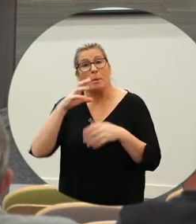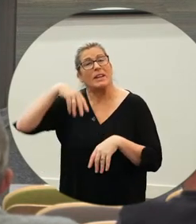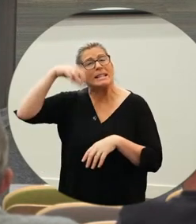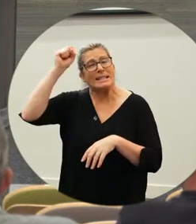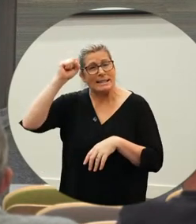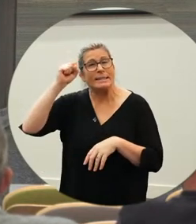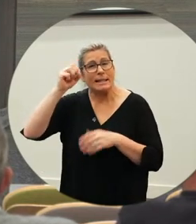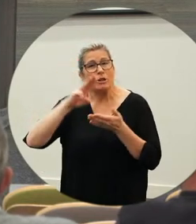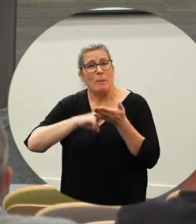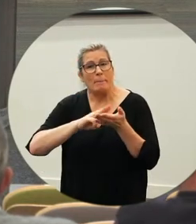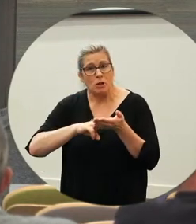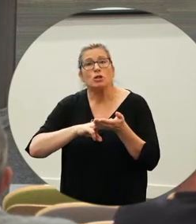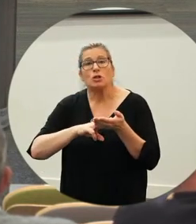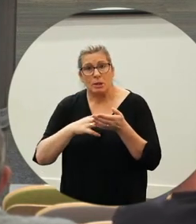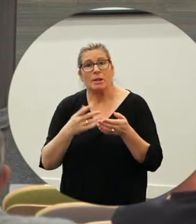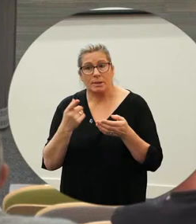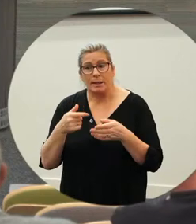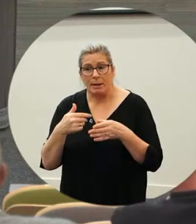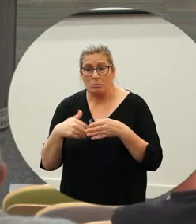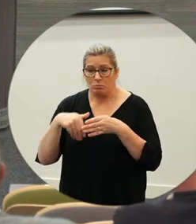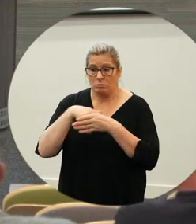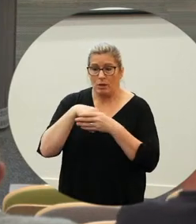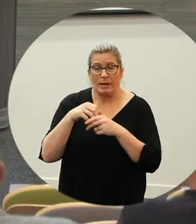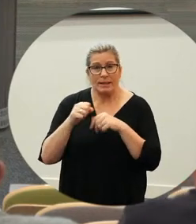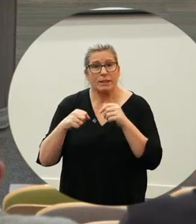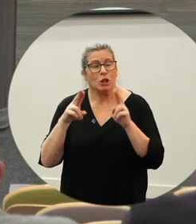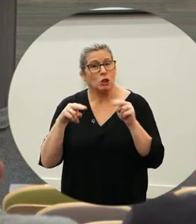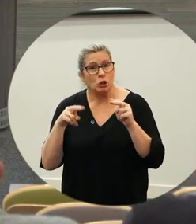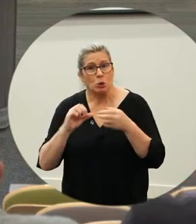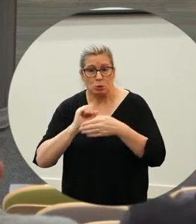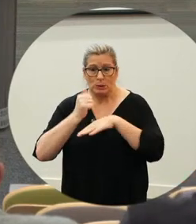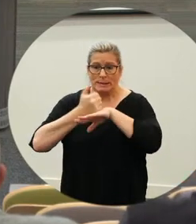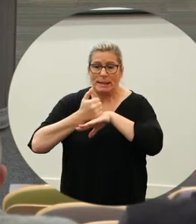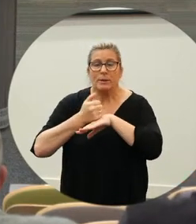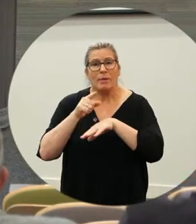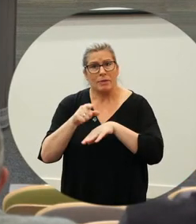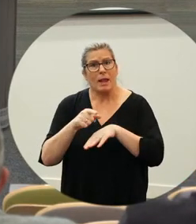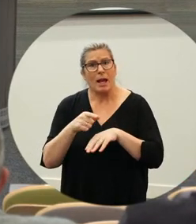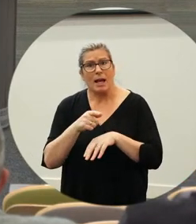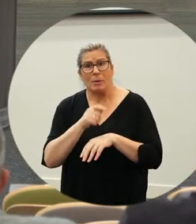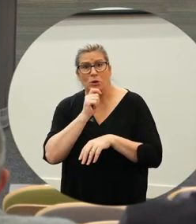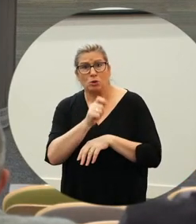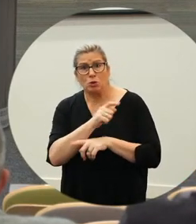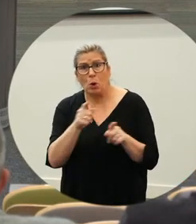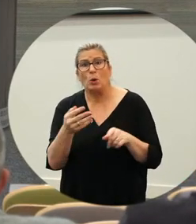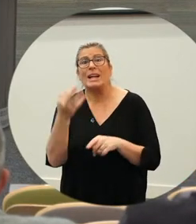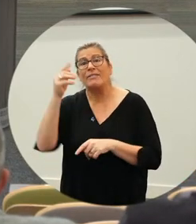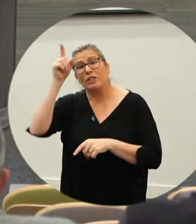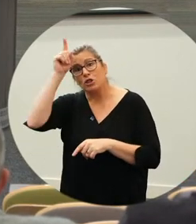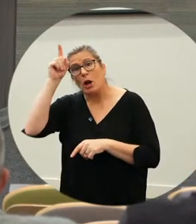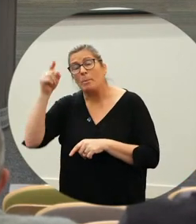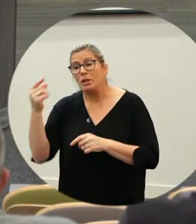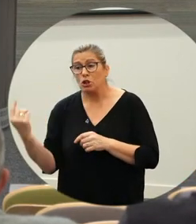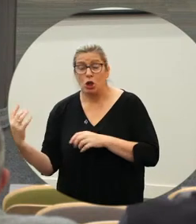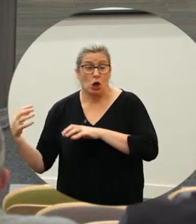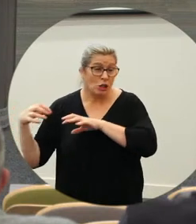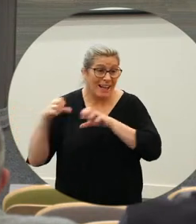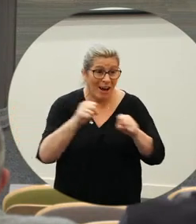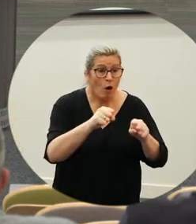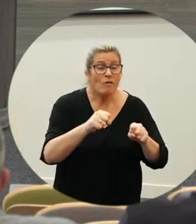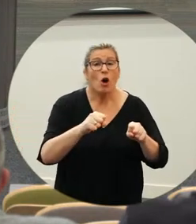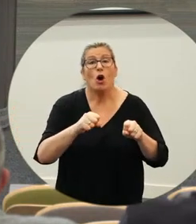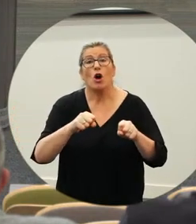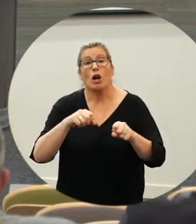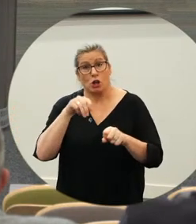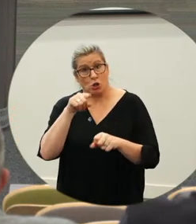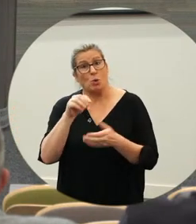who had served in the emergency years, as it was called, and they basically, their instructions were, if the Germans come in and if the Germans take over, you